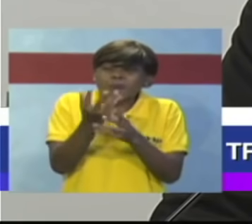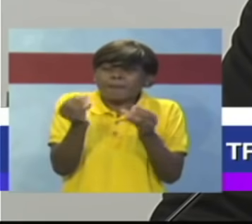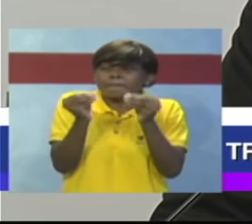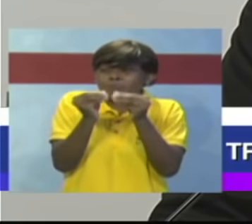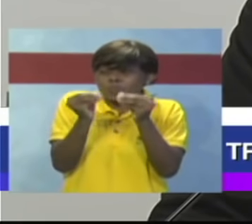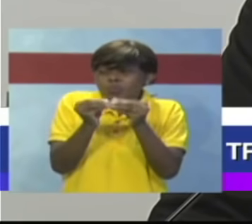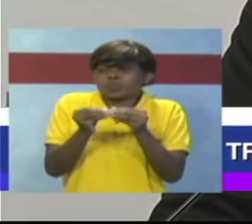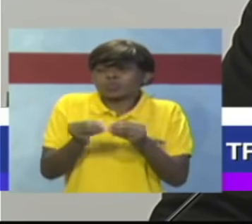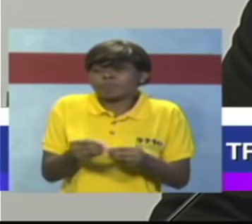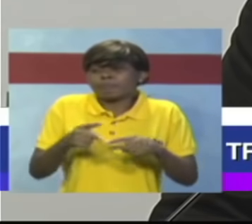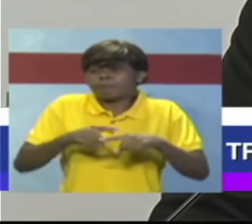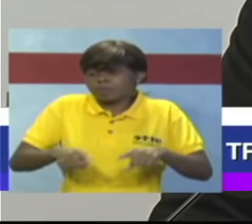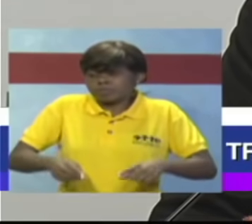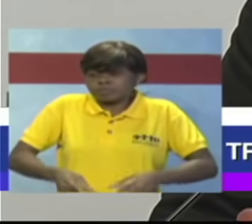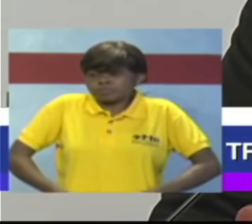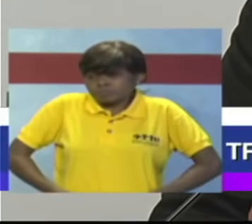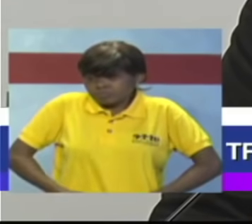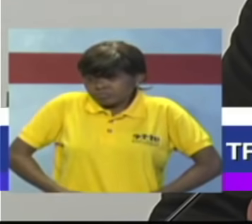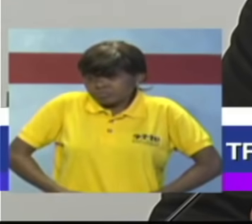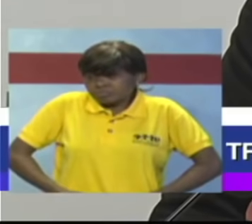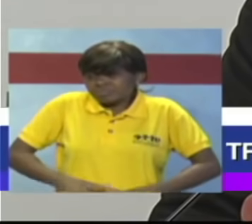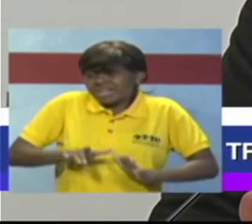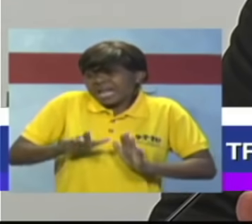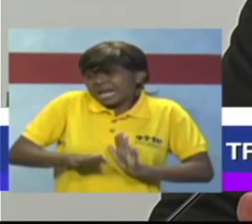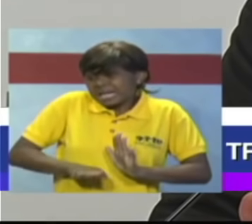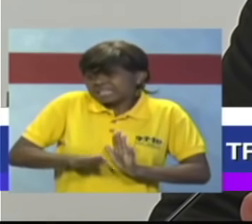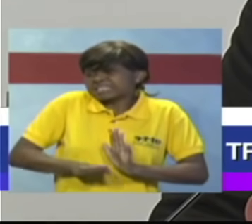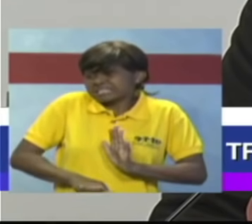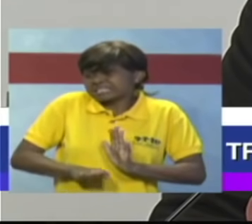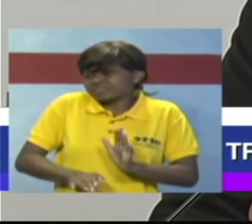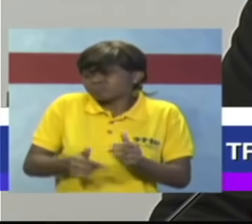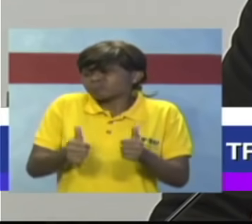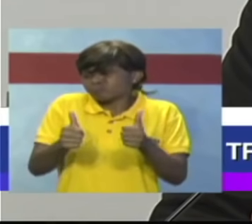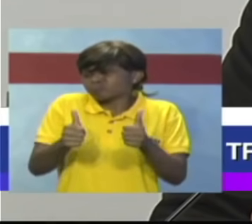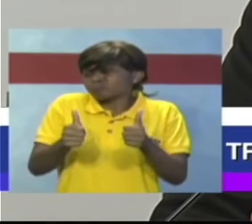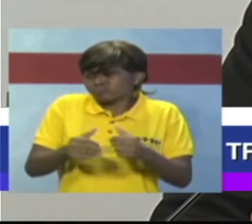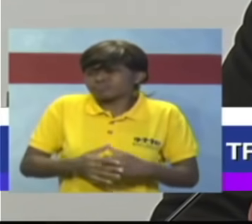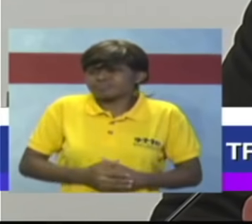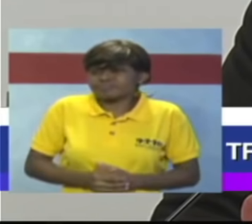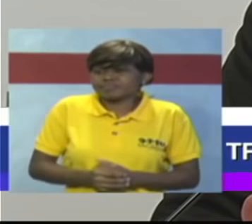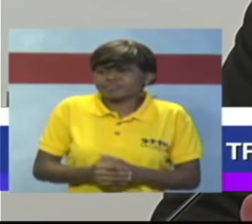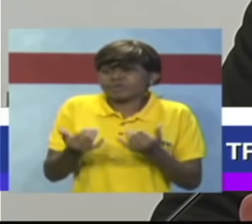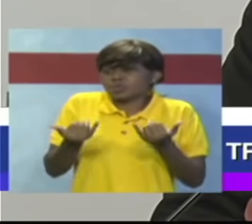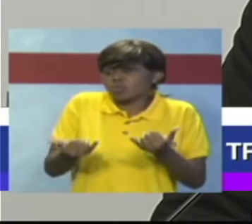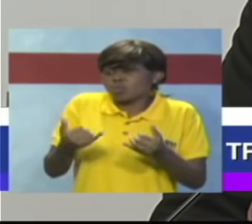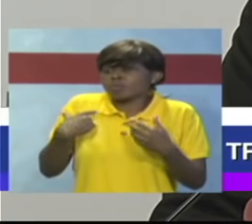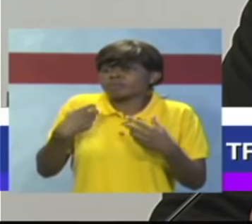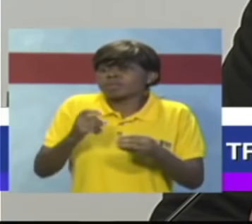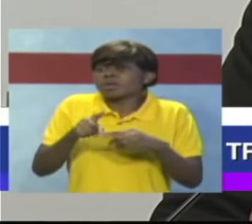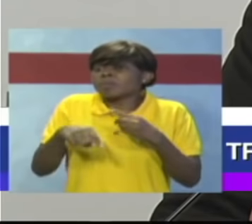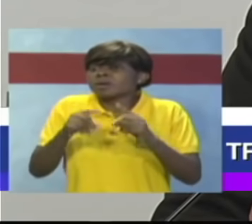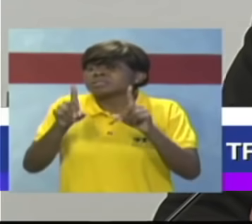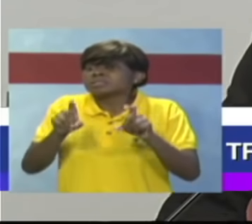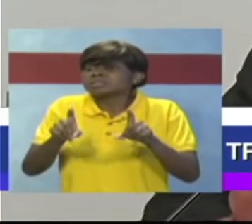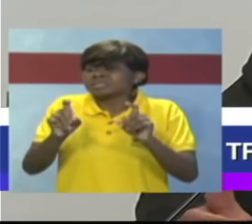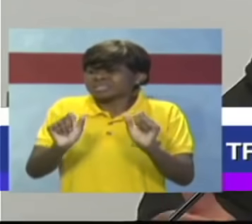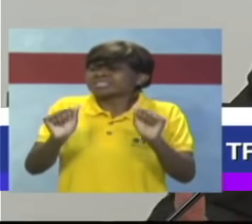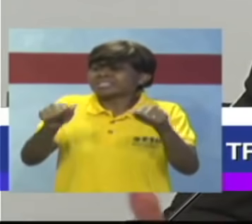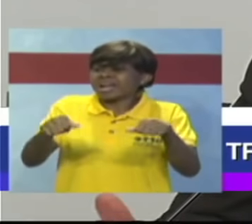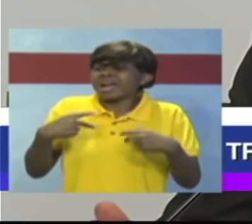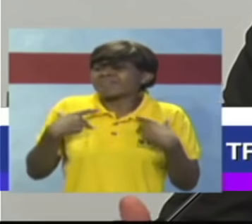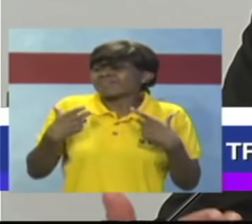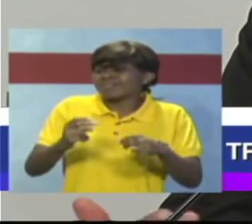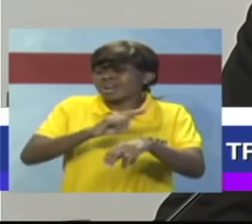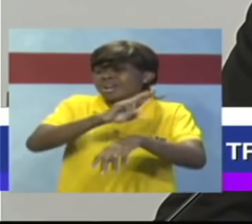and less. We have a lot of work to do with breast cancer. In terms of the screening, we have a national